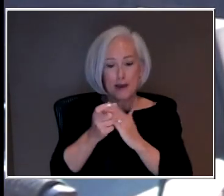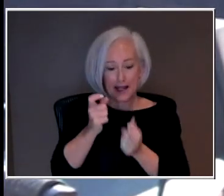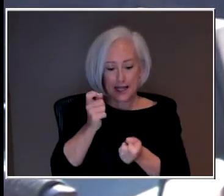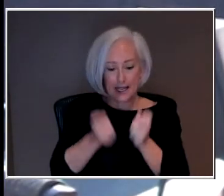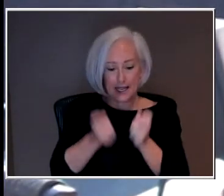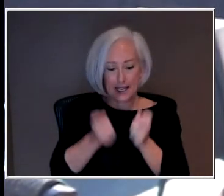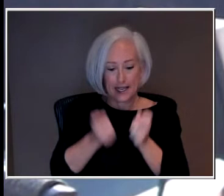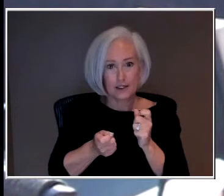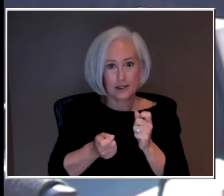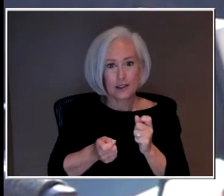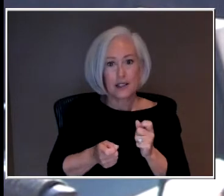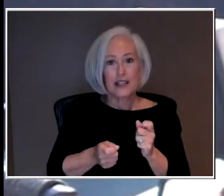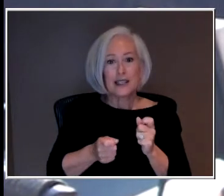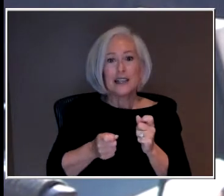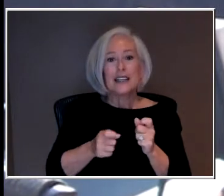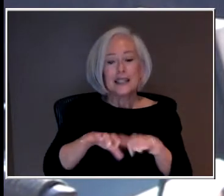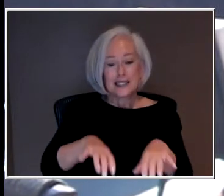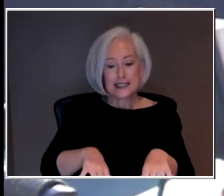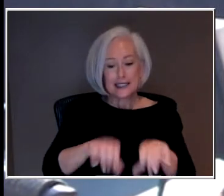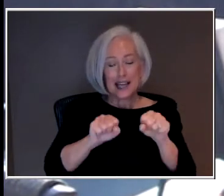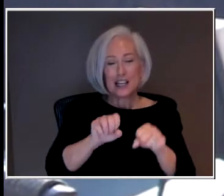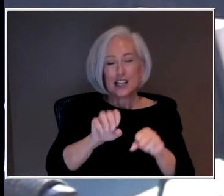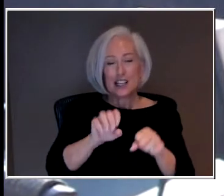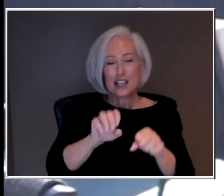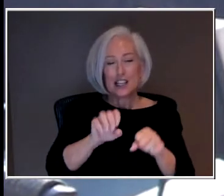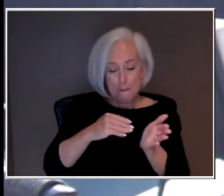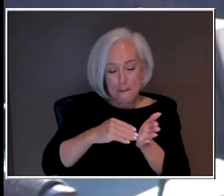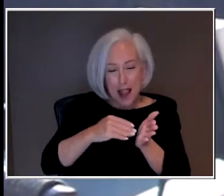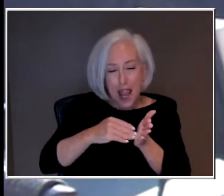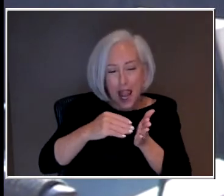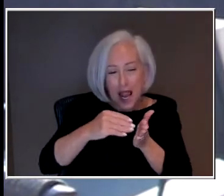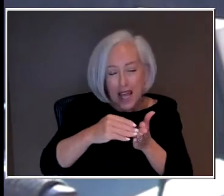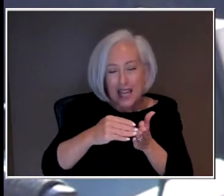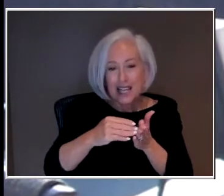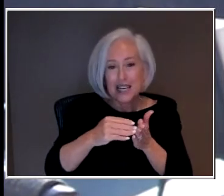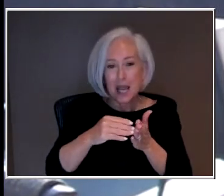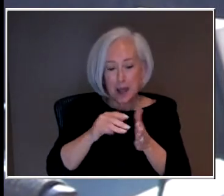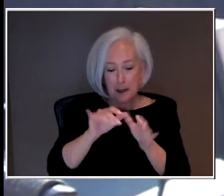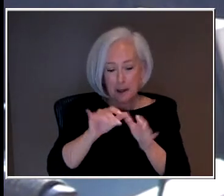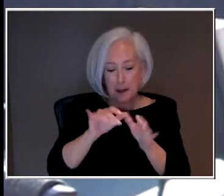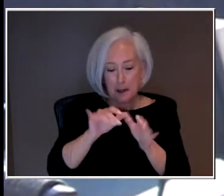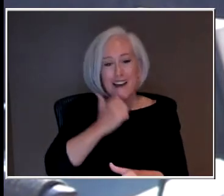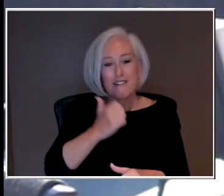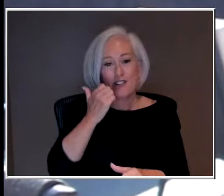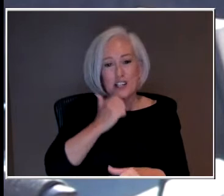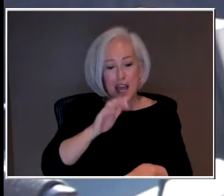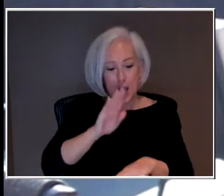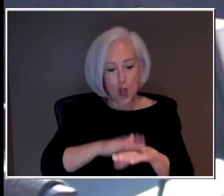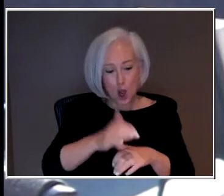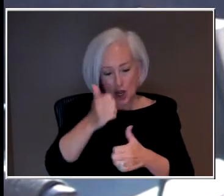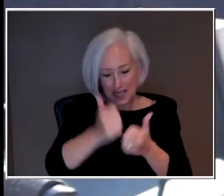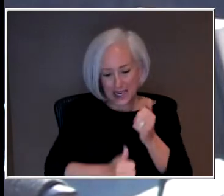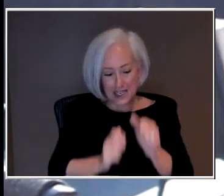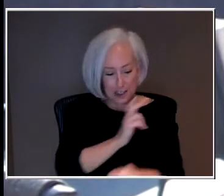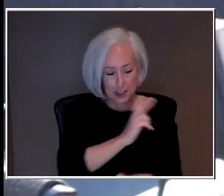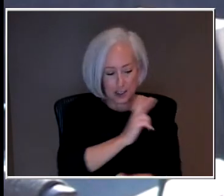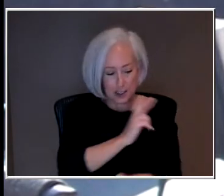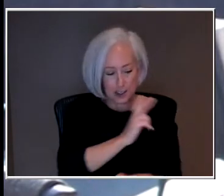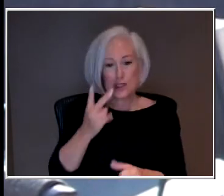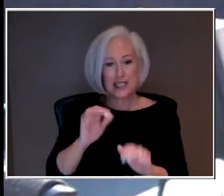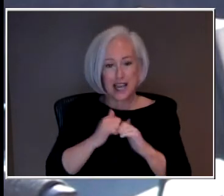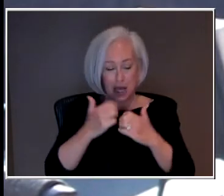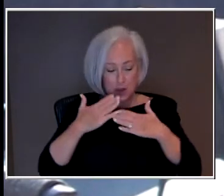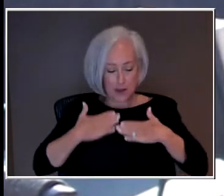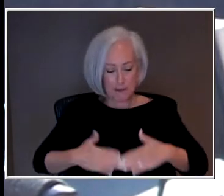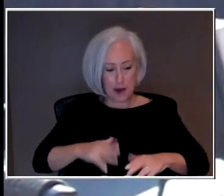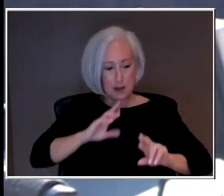million measurements a day on each patient of how the body is reacting to the signal that it's receiving, that electricity. So that